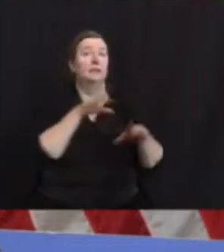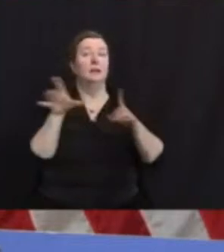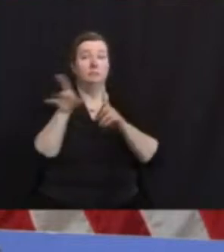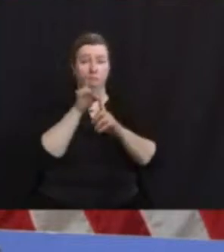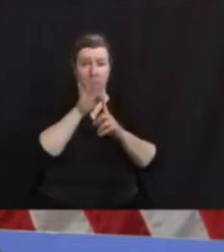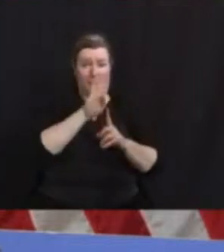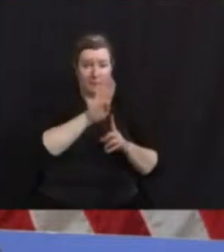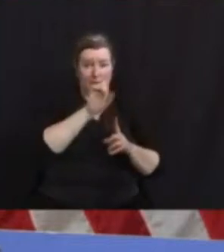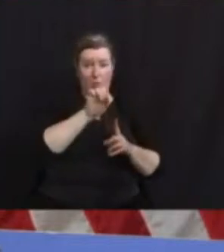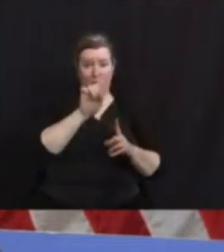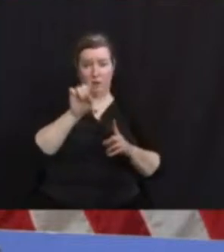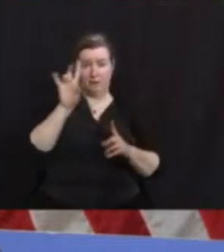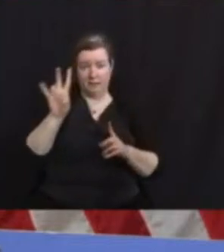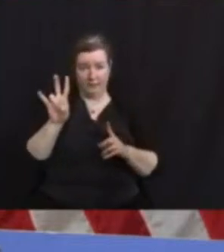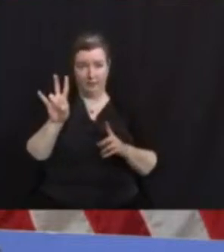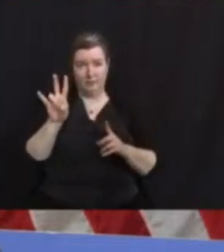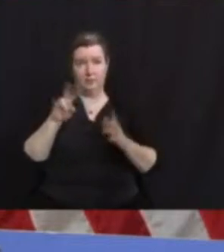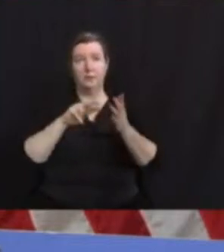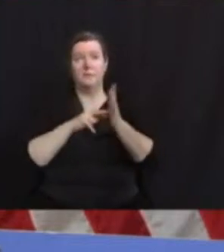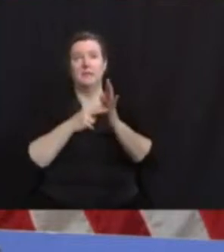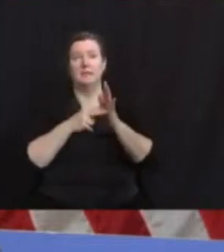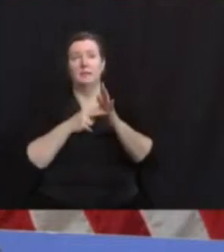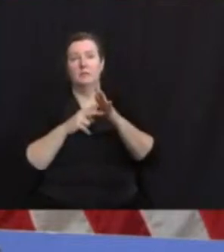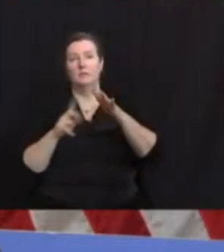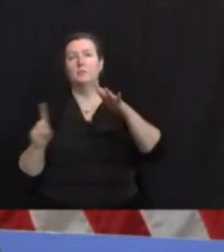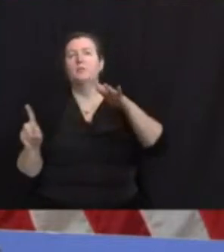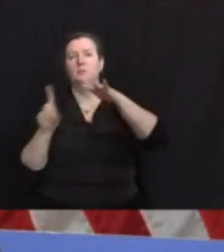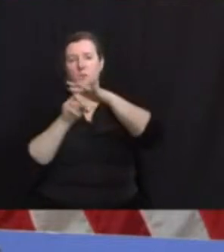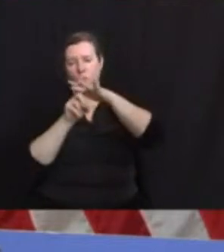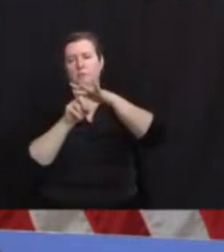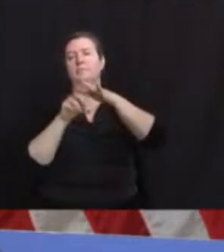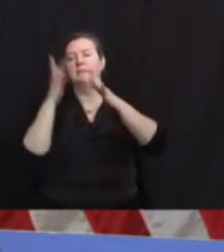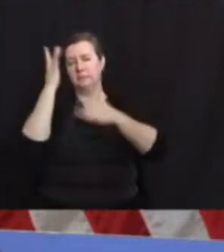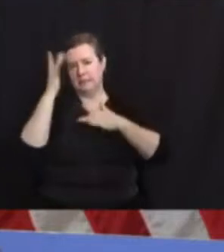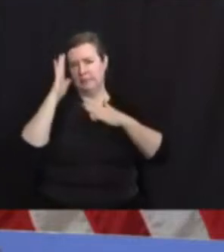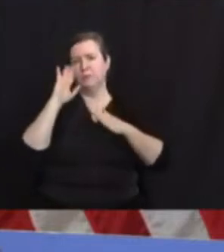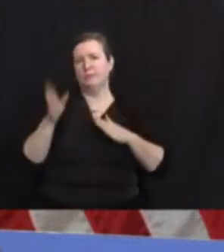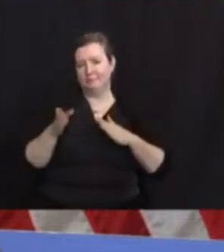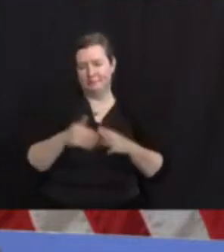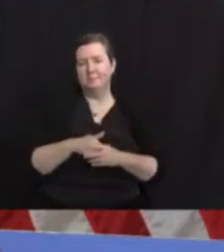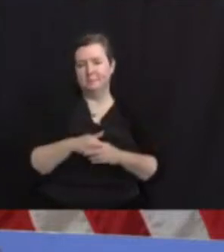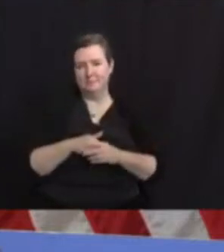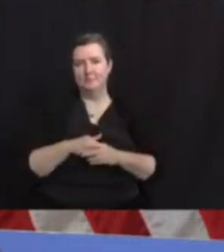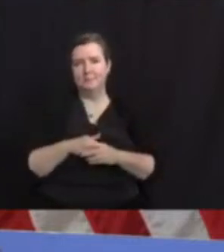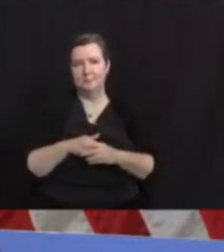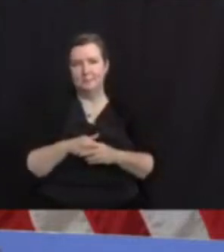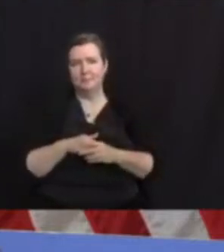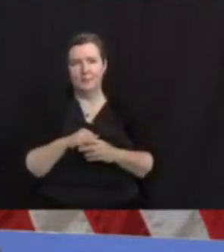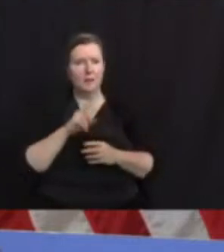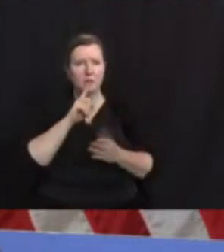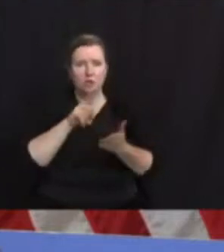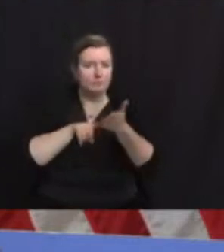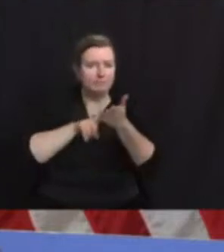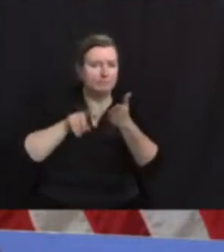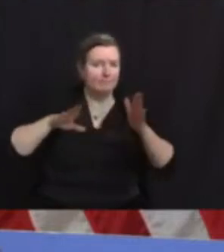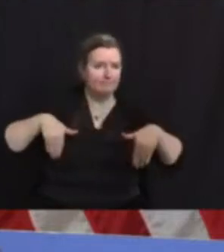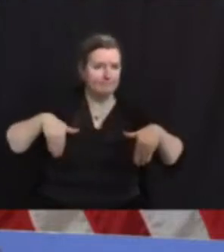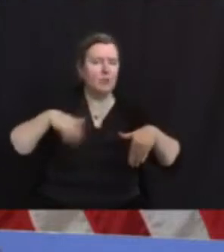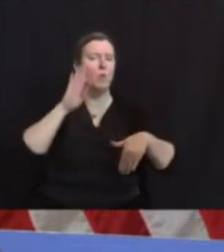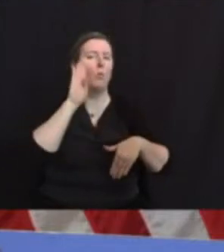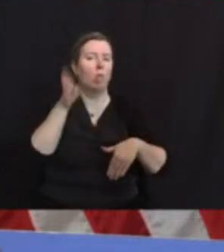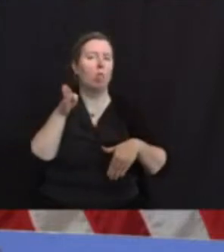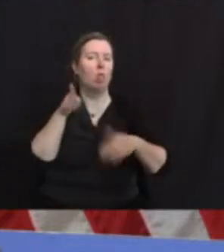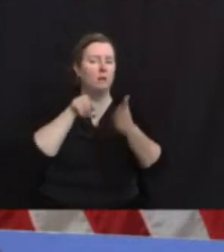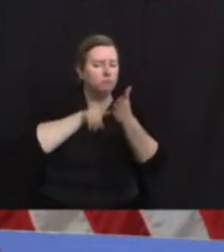that breakthrough disease. But I'm not aware that they've actually looked at that yet, but they will be. New Jersey, as you mentioned, has had 11